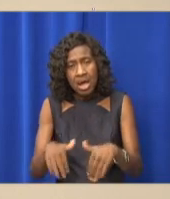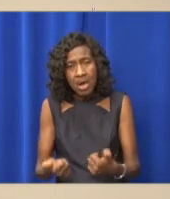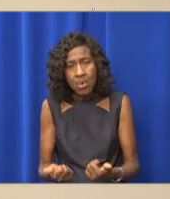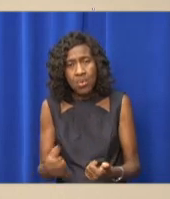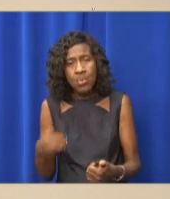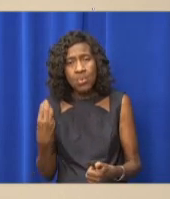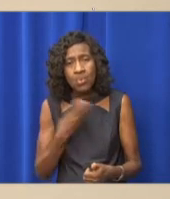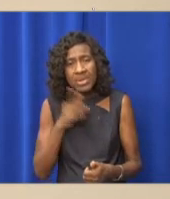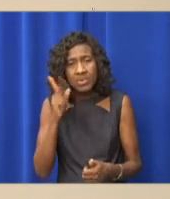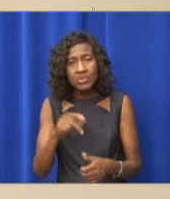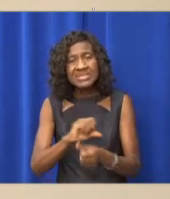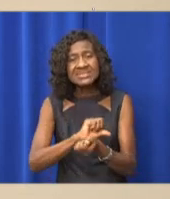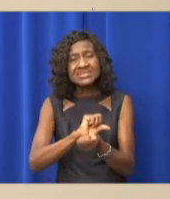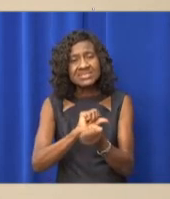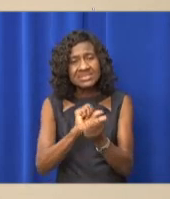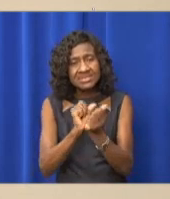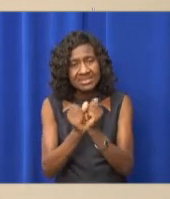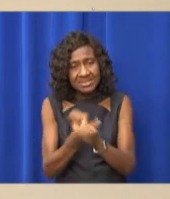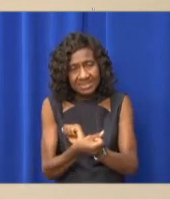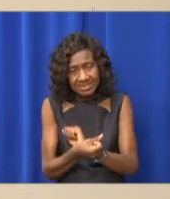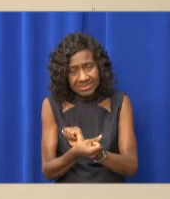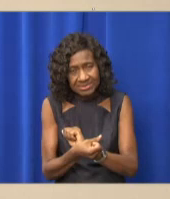changed.